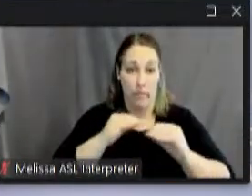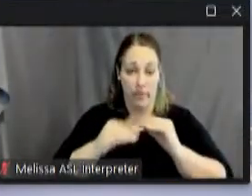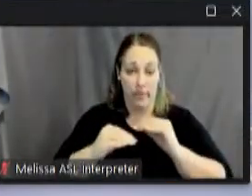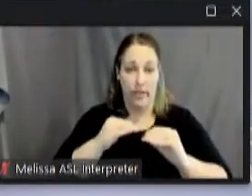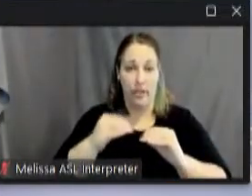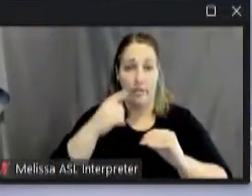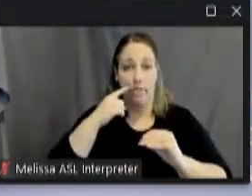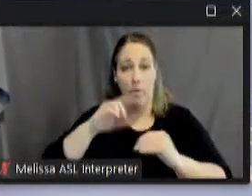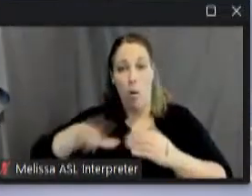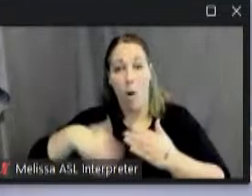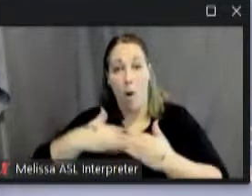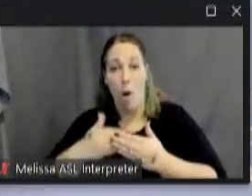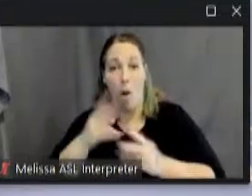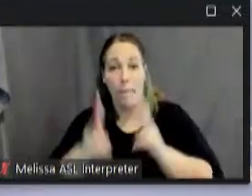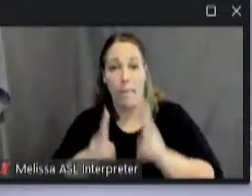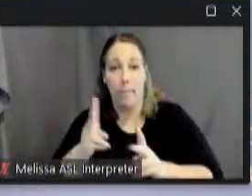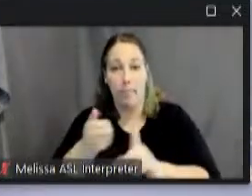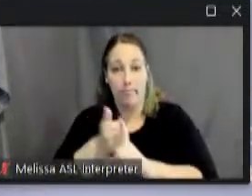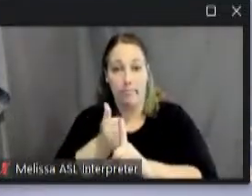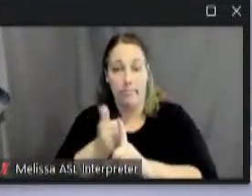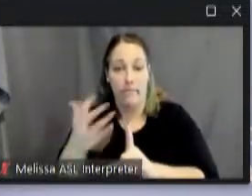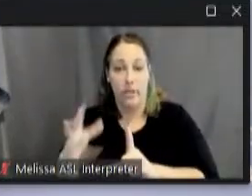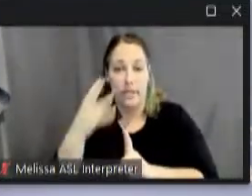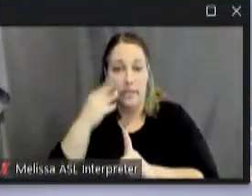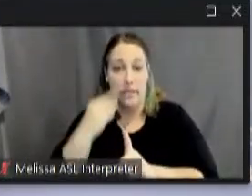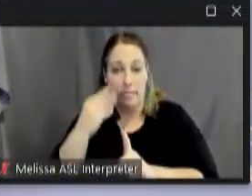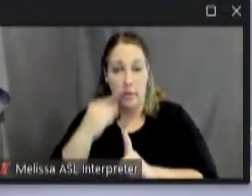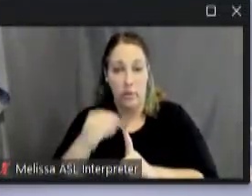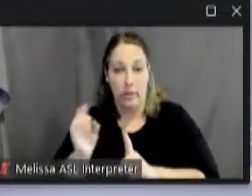has in their life.